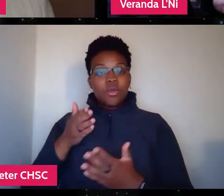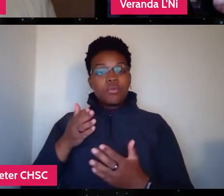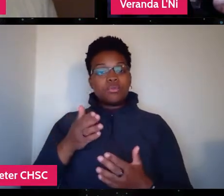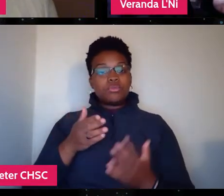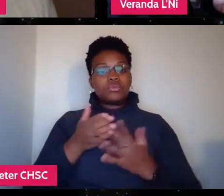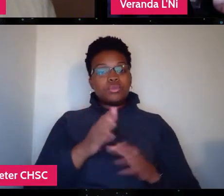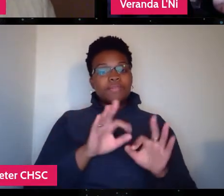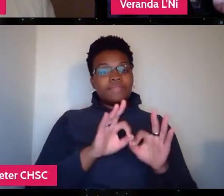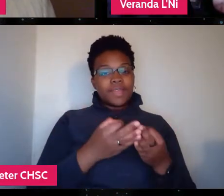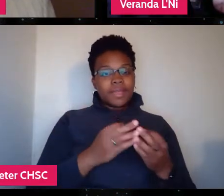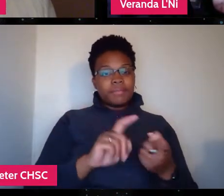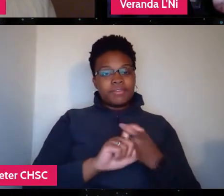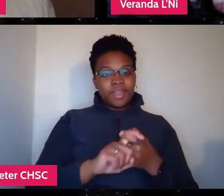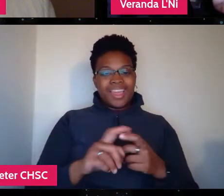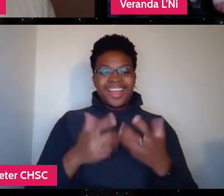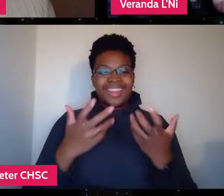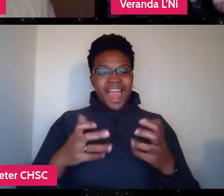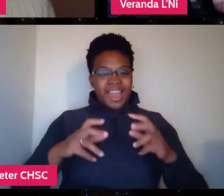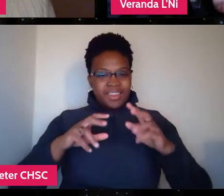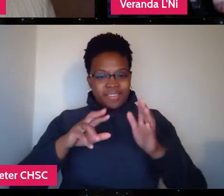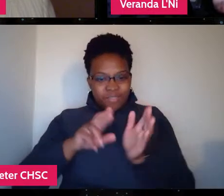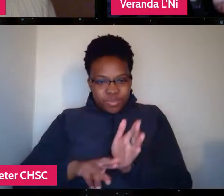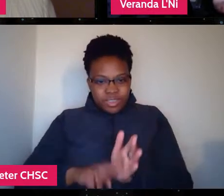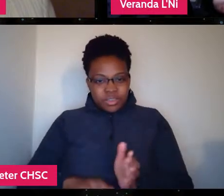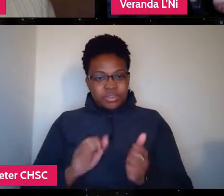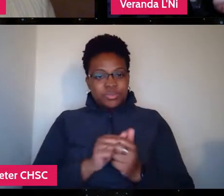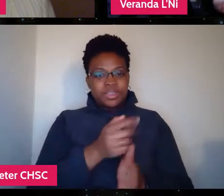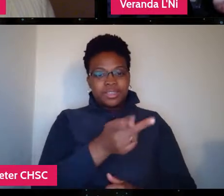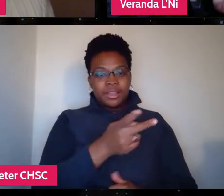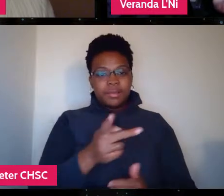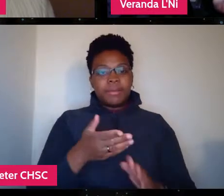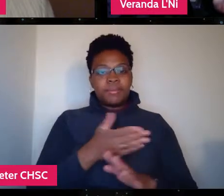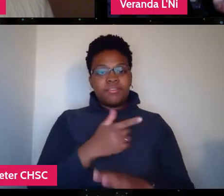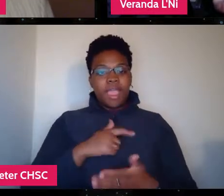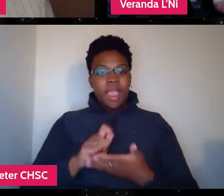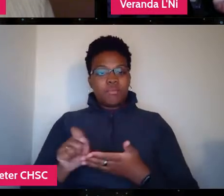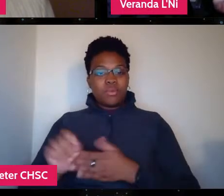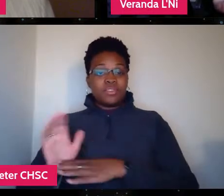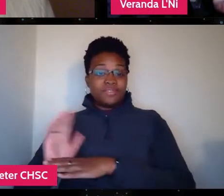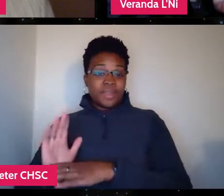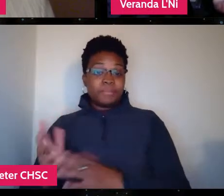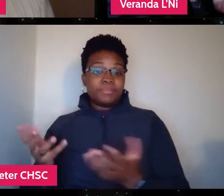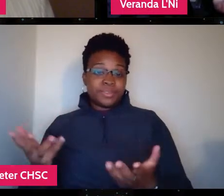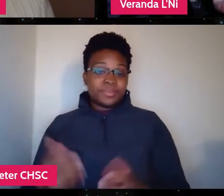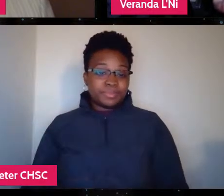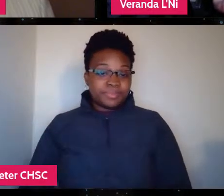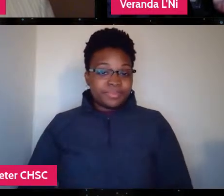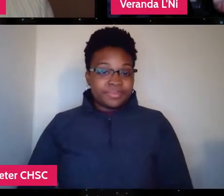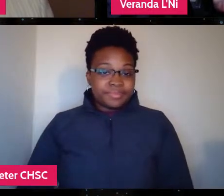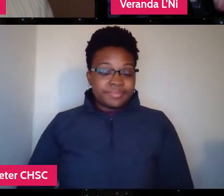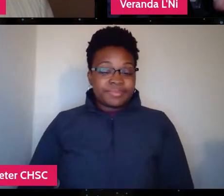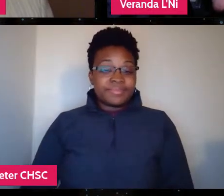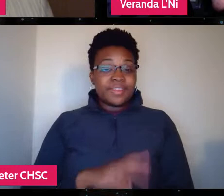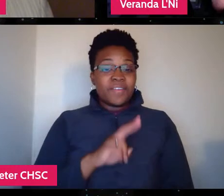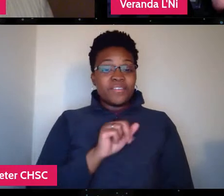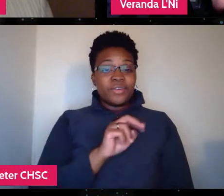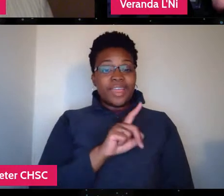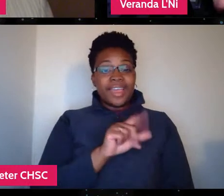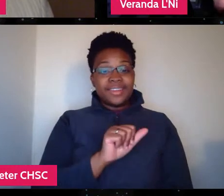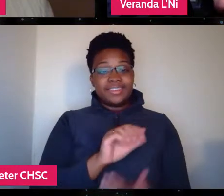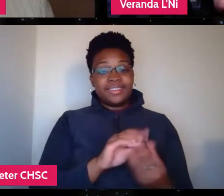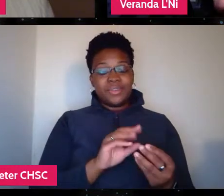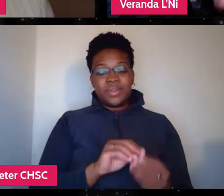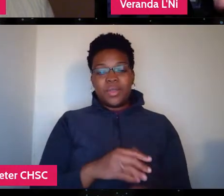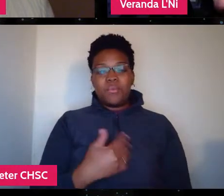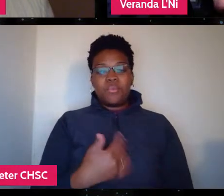of research, with them before I wrote the film, so. Wow. I mean, I just to be able